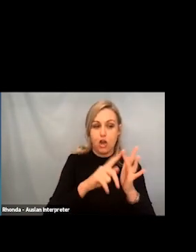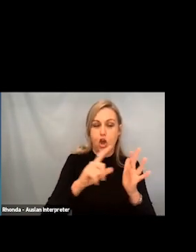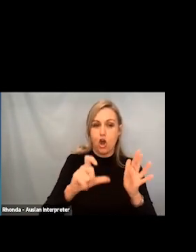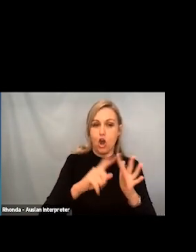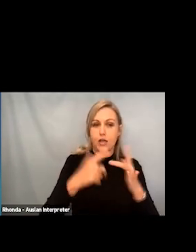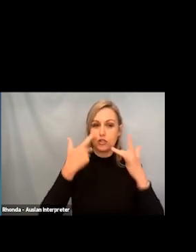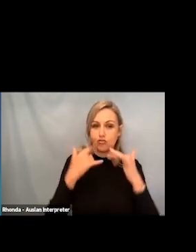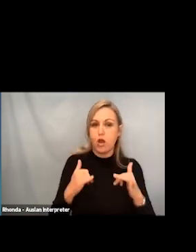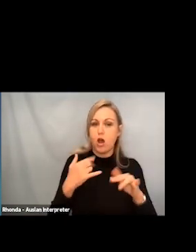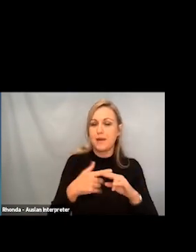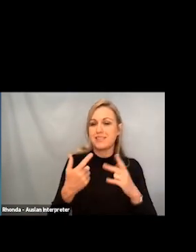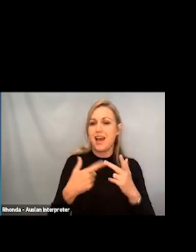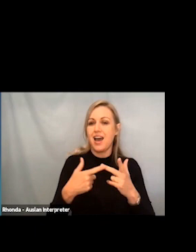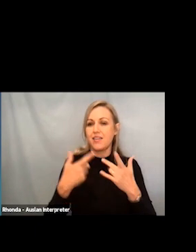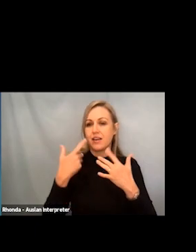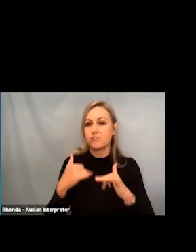for methamphetamine use.